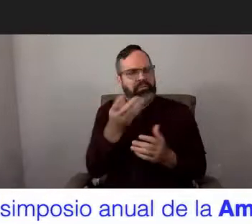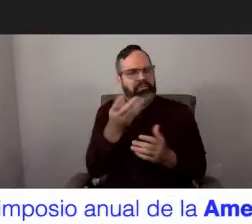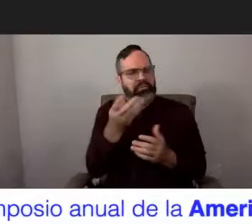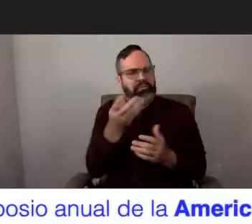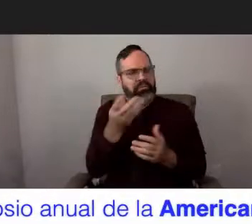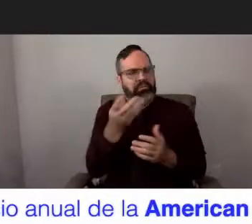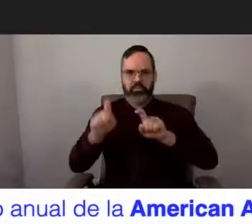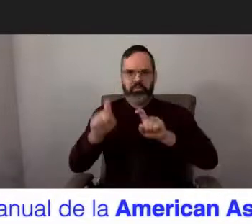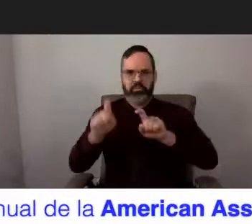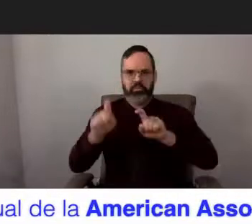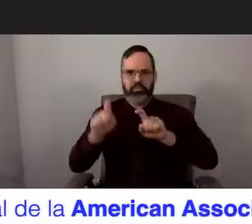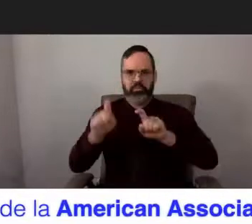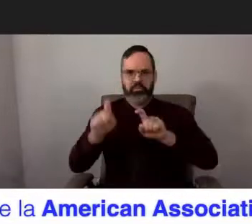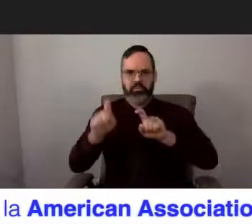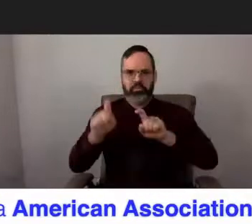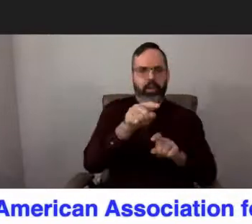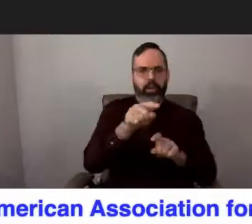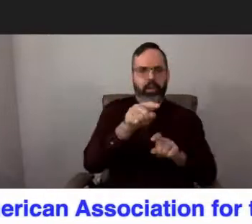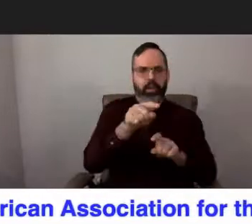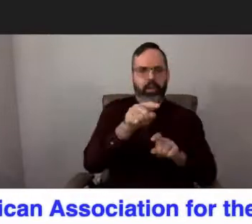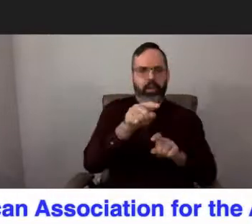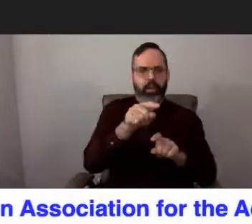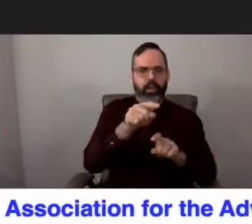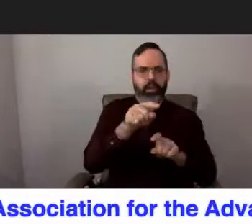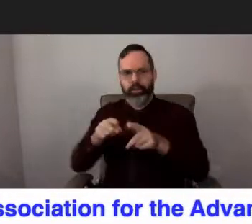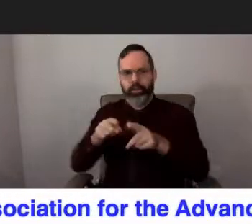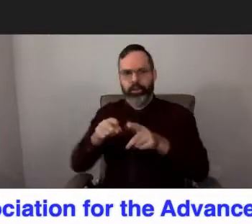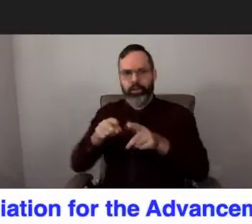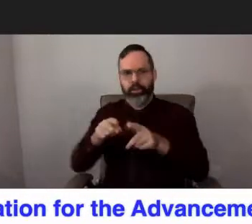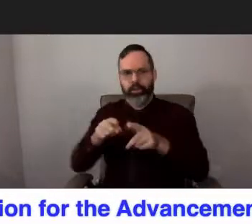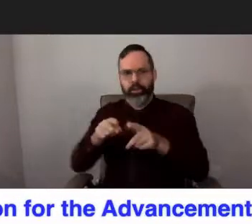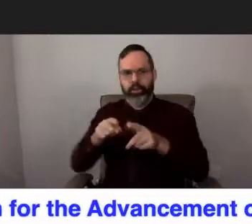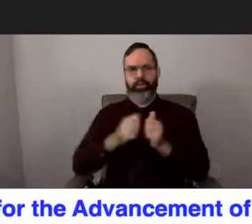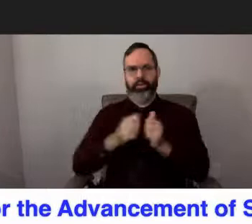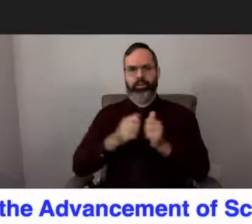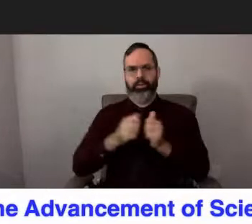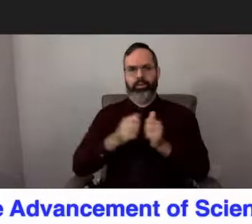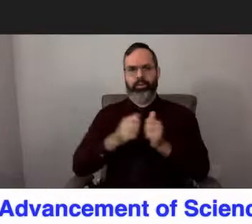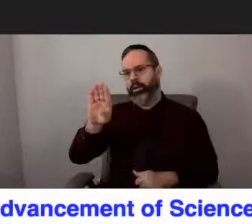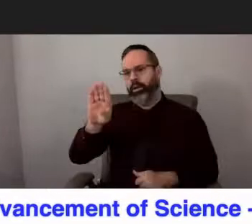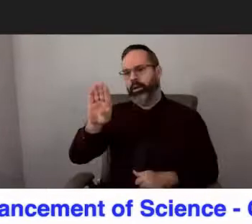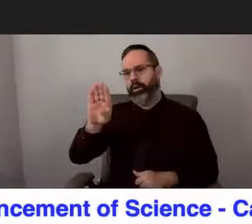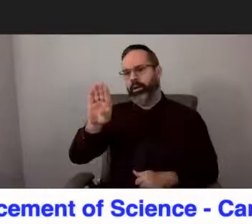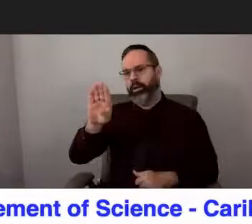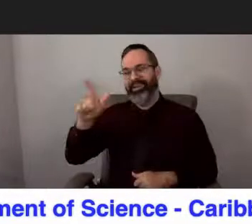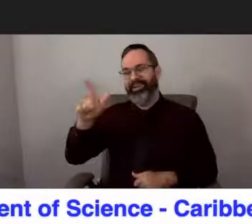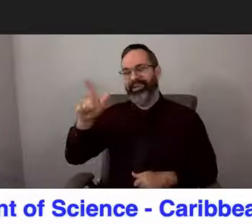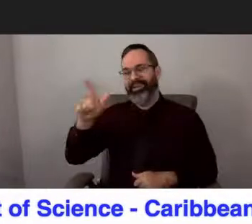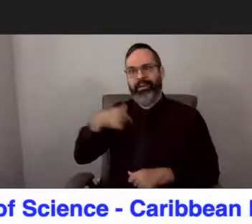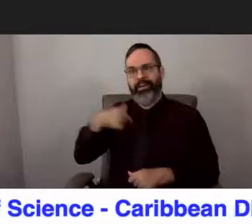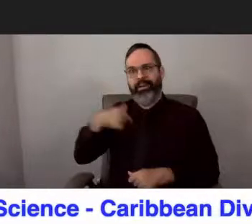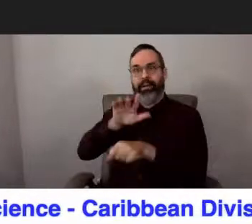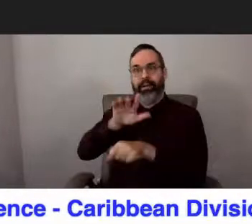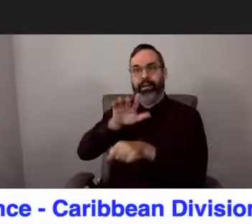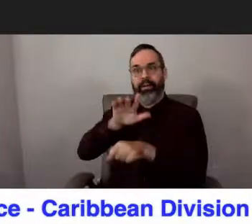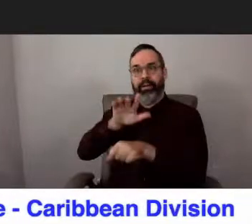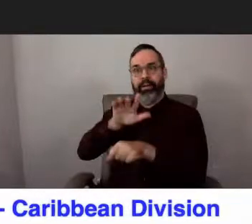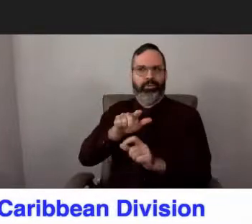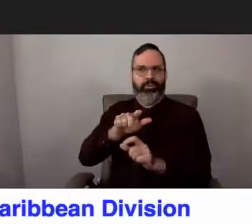you, but we would like to start first with Dr. Bonilla because she has a previous commitment. So please stand